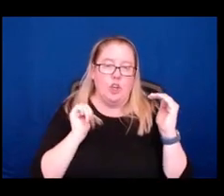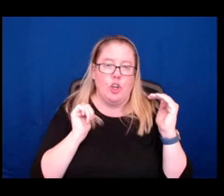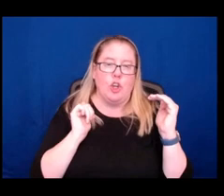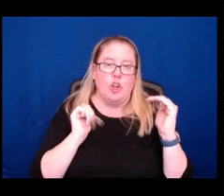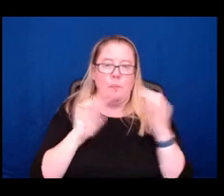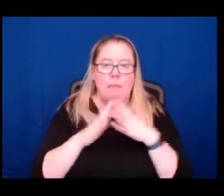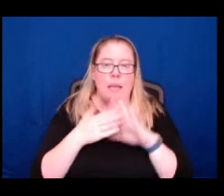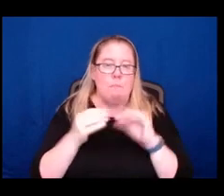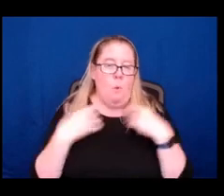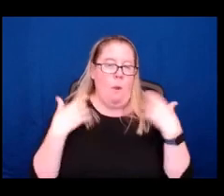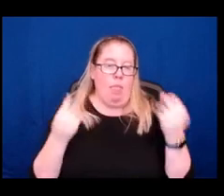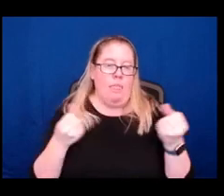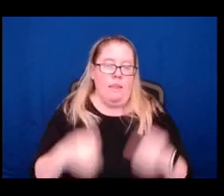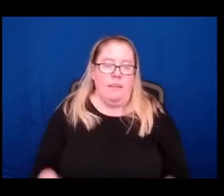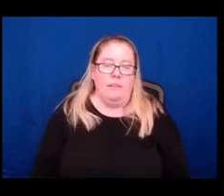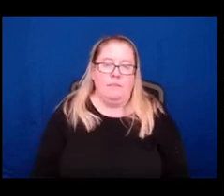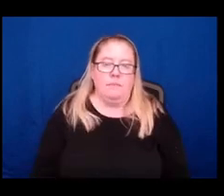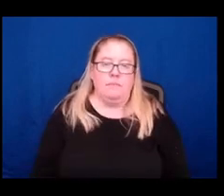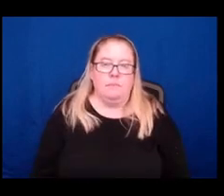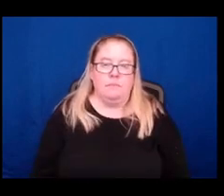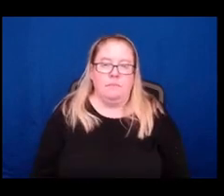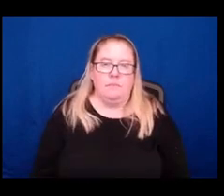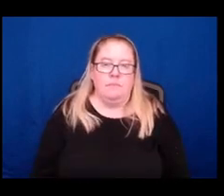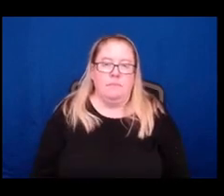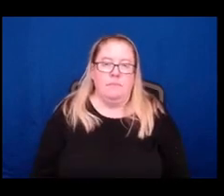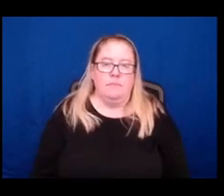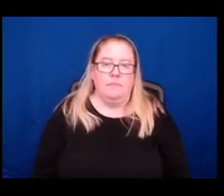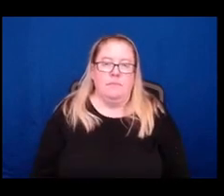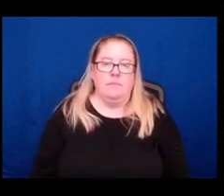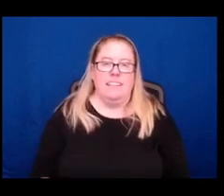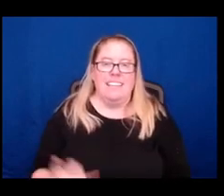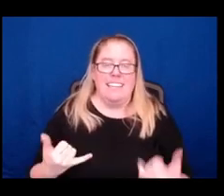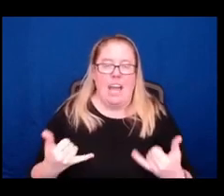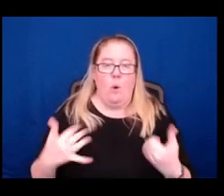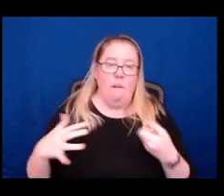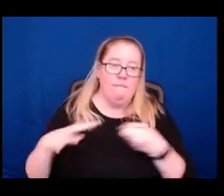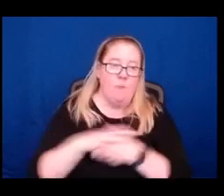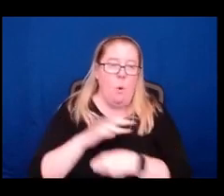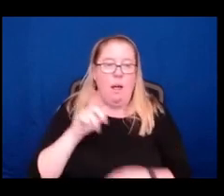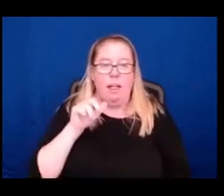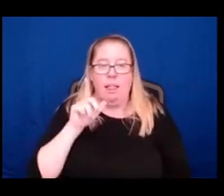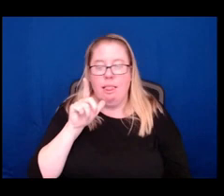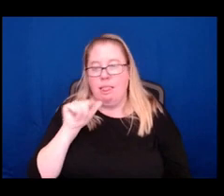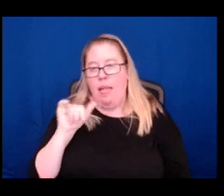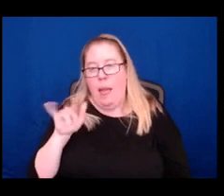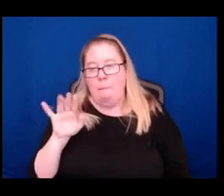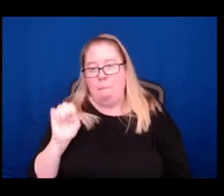lifestyle. And let's toss in a whole lime.